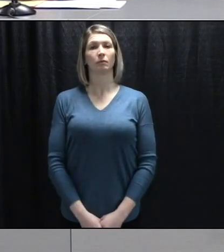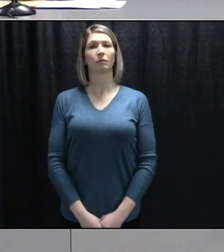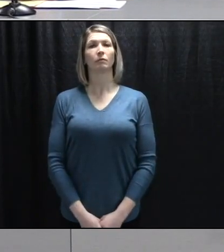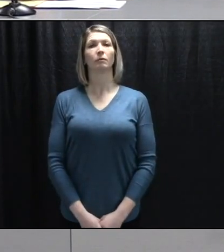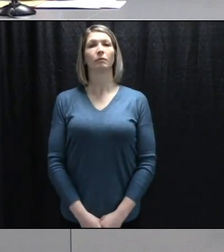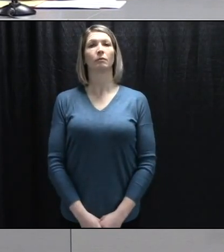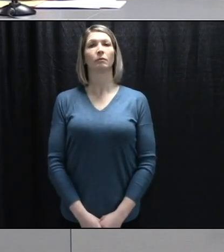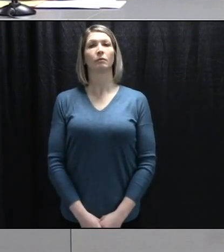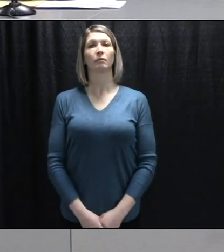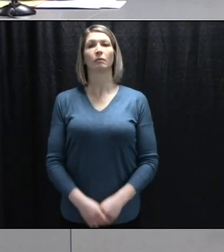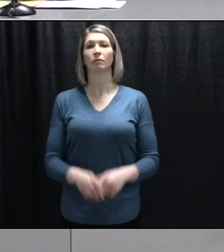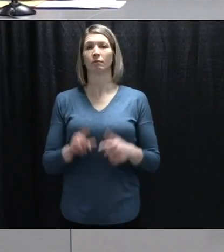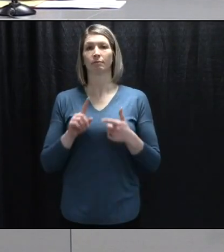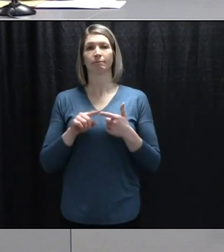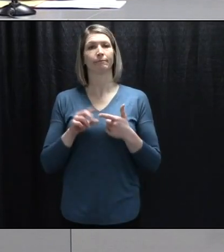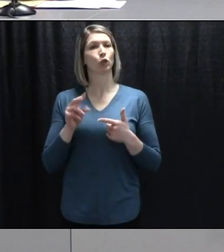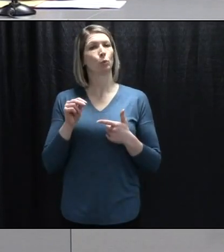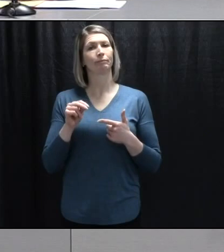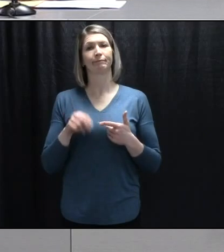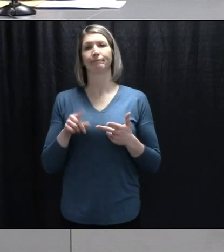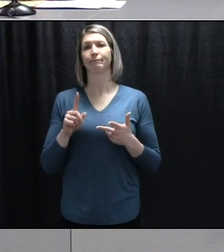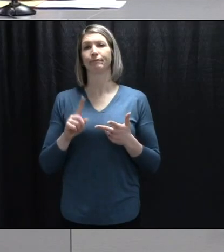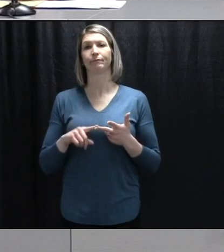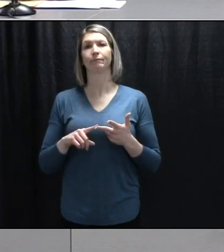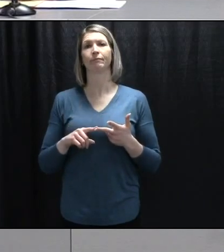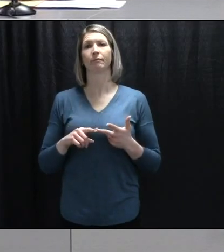There are no questions from Mr. Cowan.